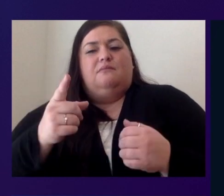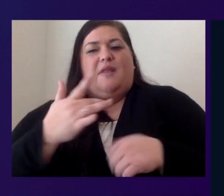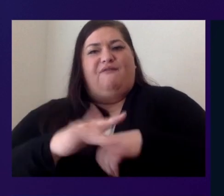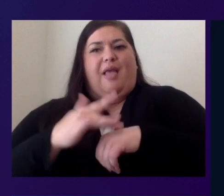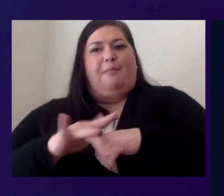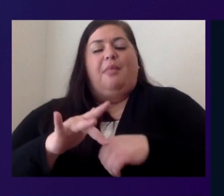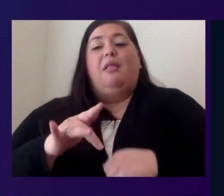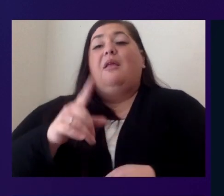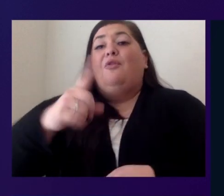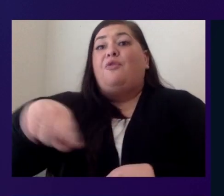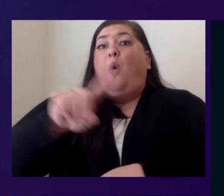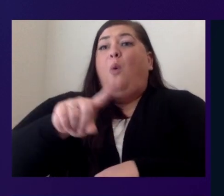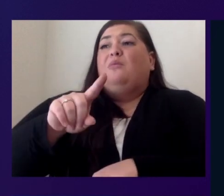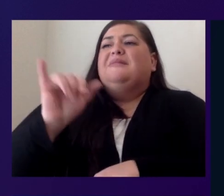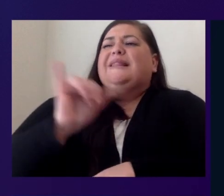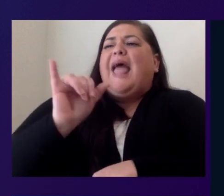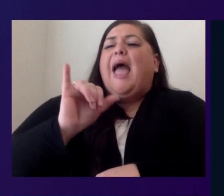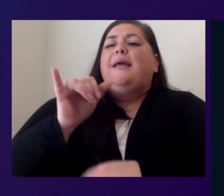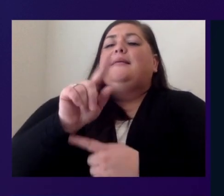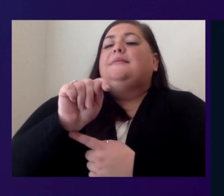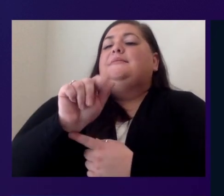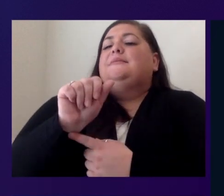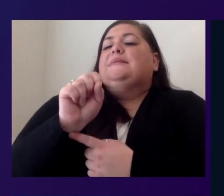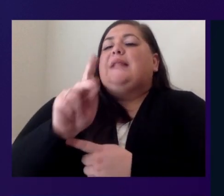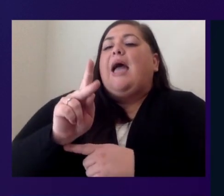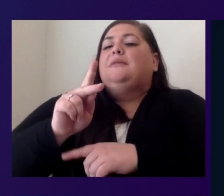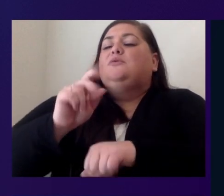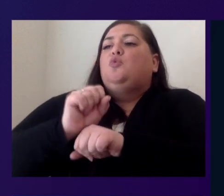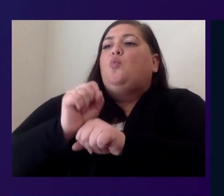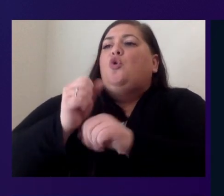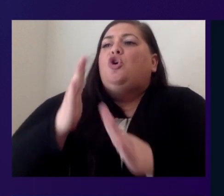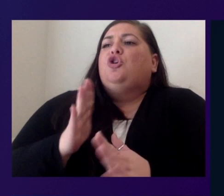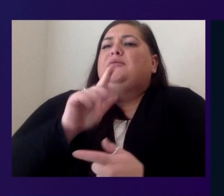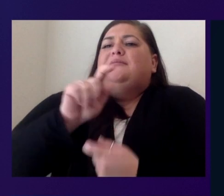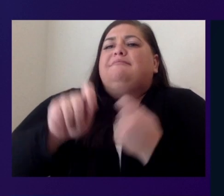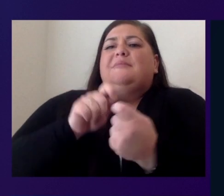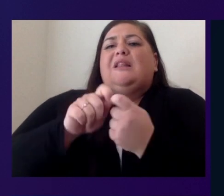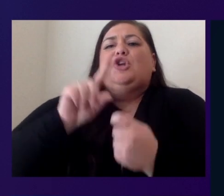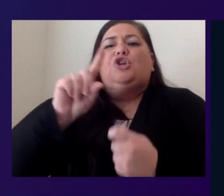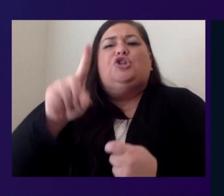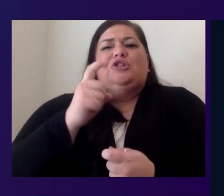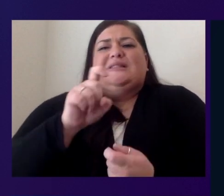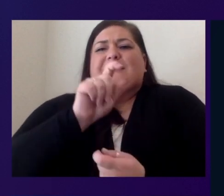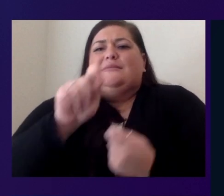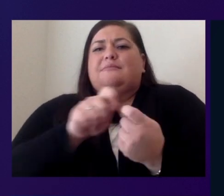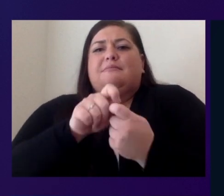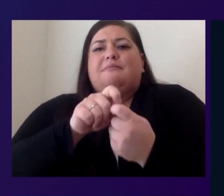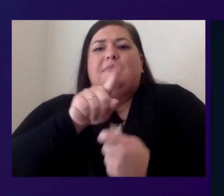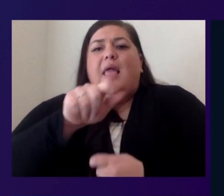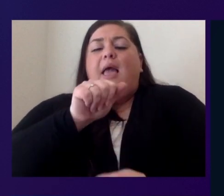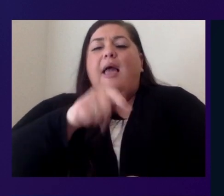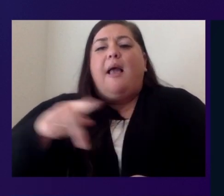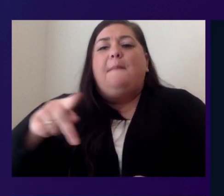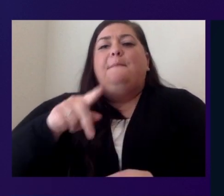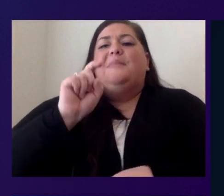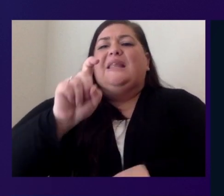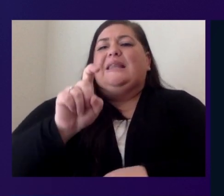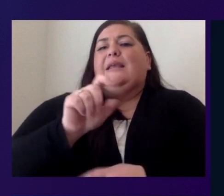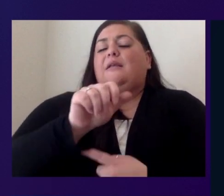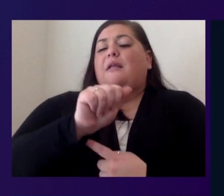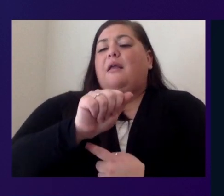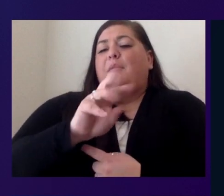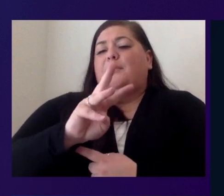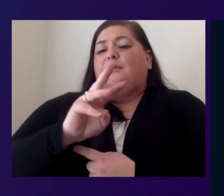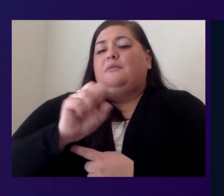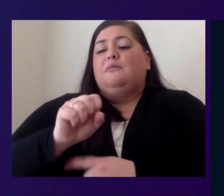workers who just want to access particular, internal website SaaS application, they can consider use, Amazon Workspaces Web, which